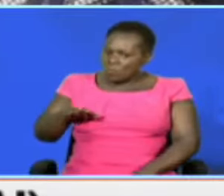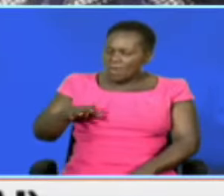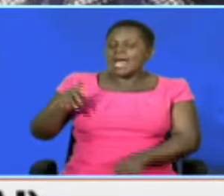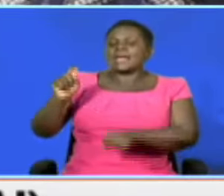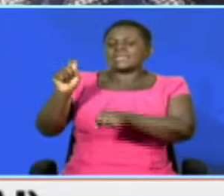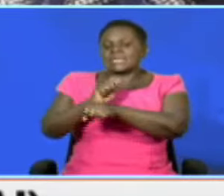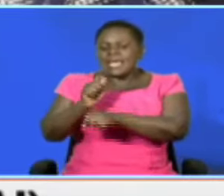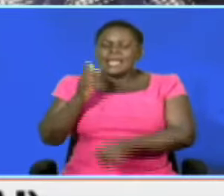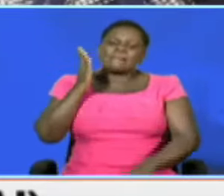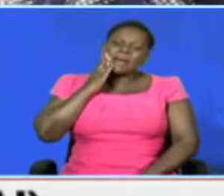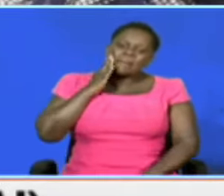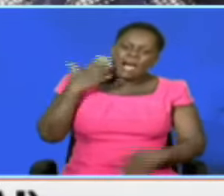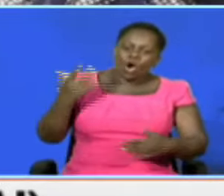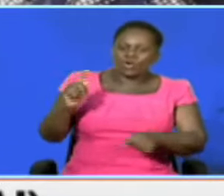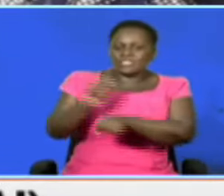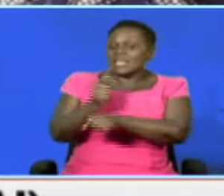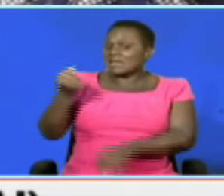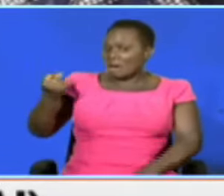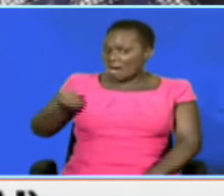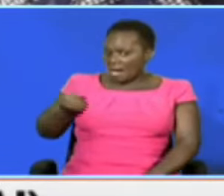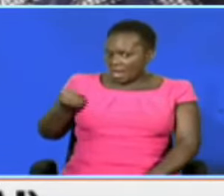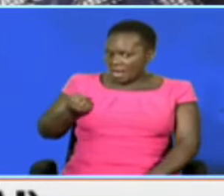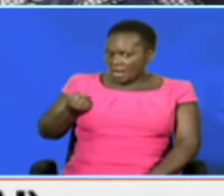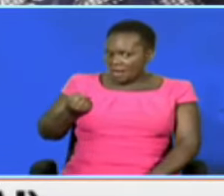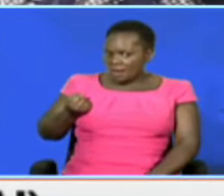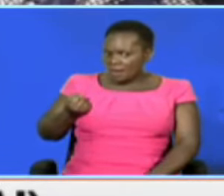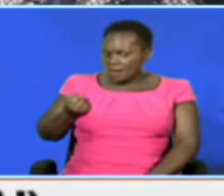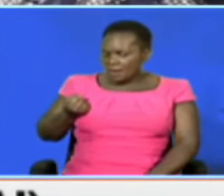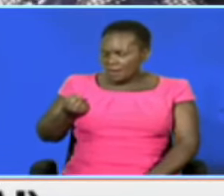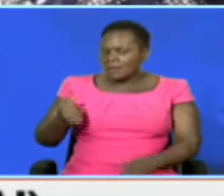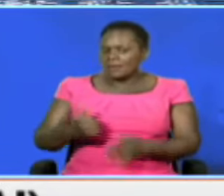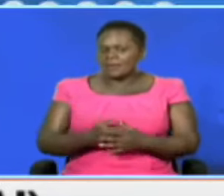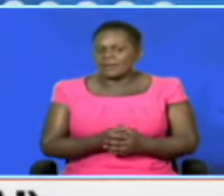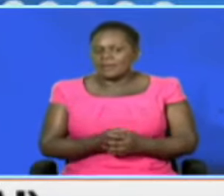train a mother or train a girl?